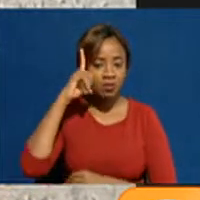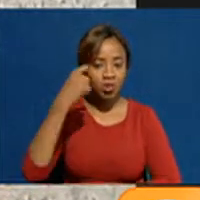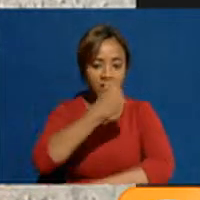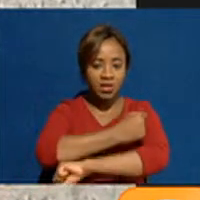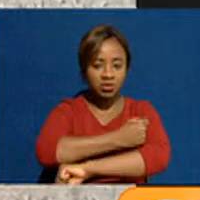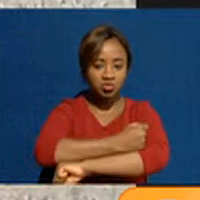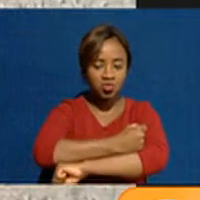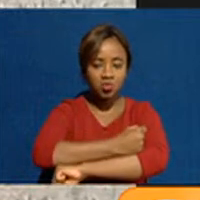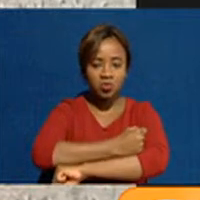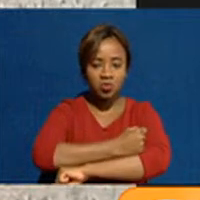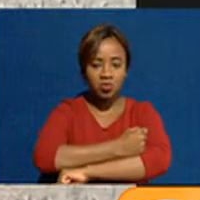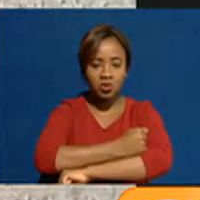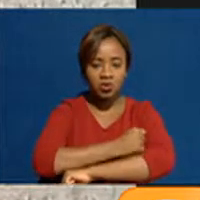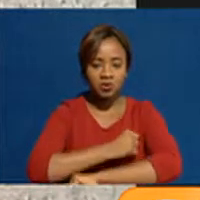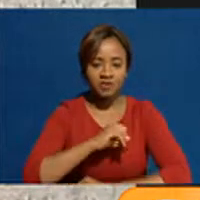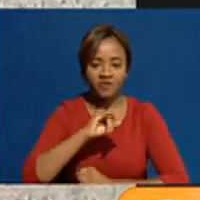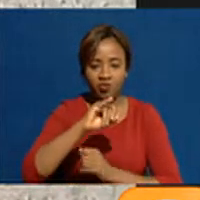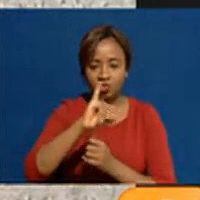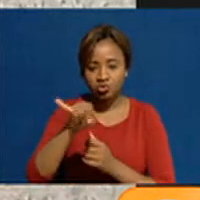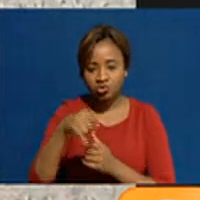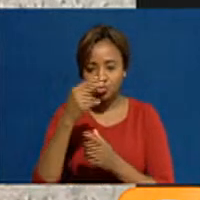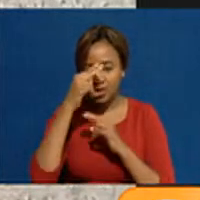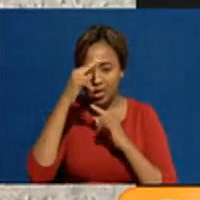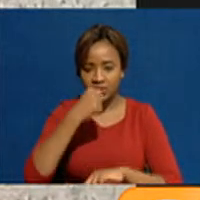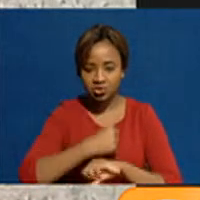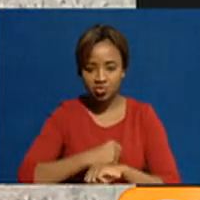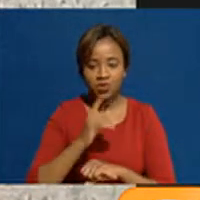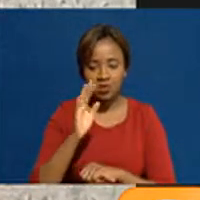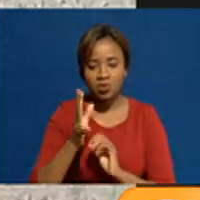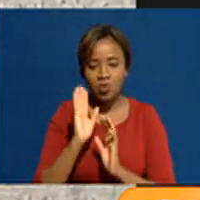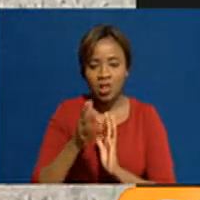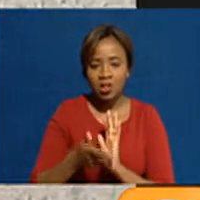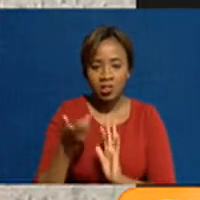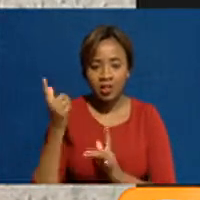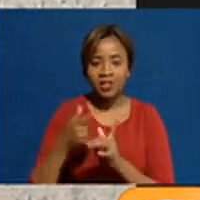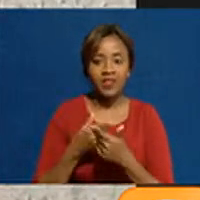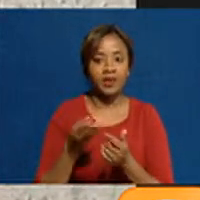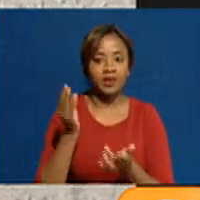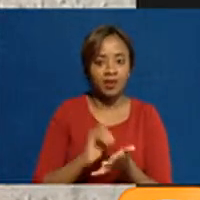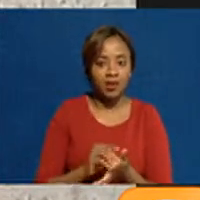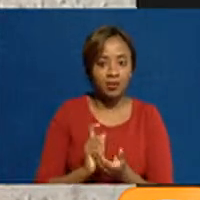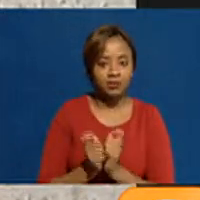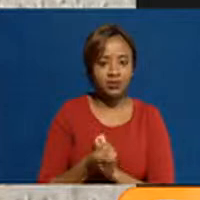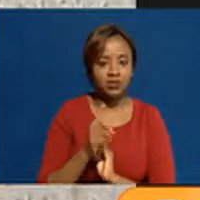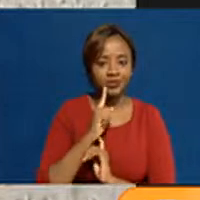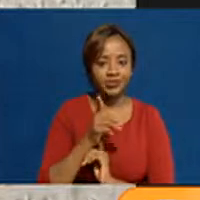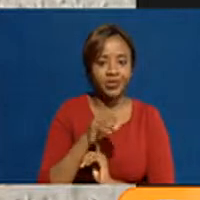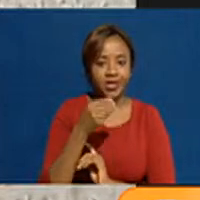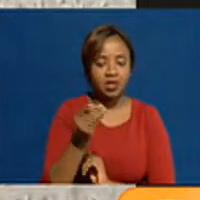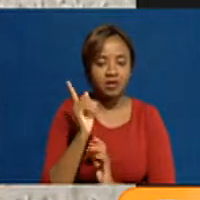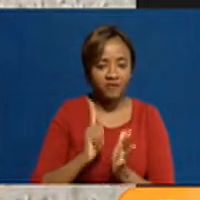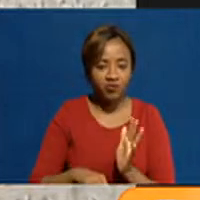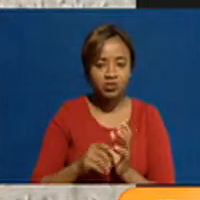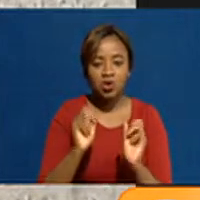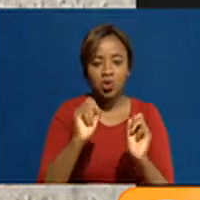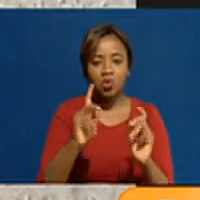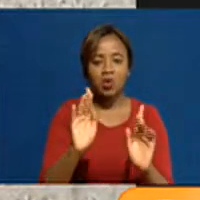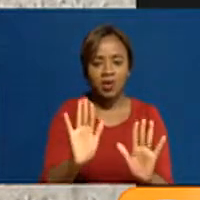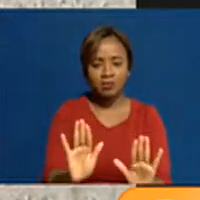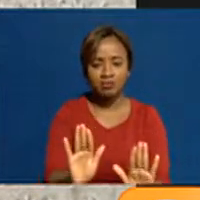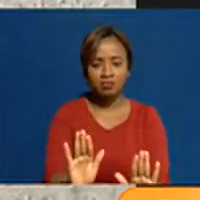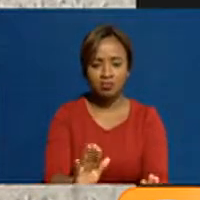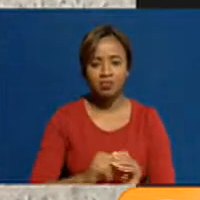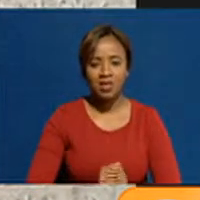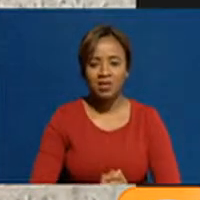the junior high schools are going to be scrapped. So, and again, he gave another directive and said that it's okay for them. So